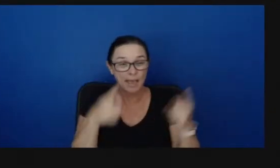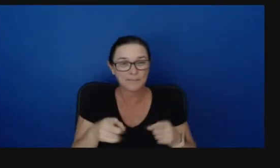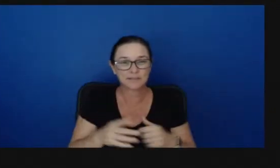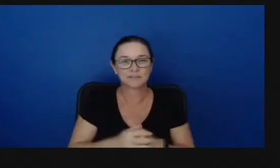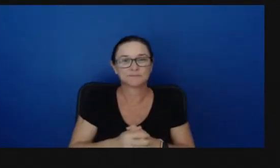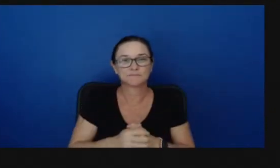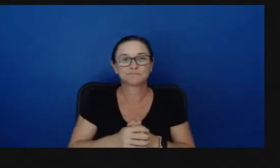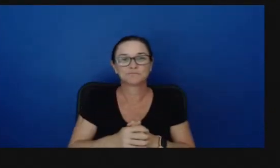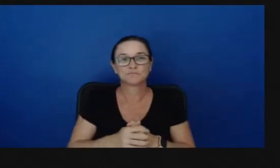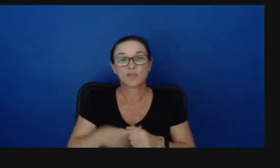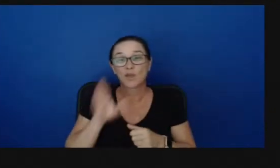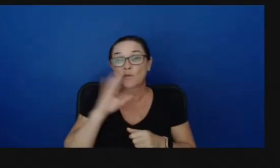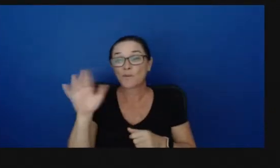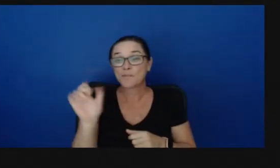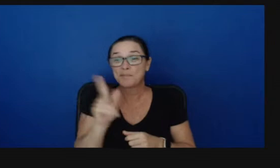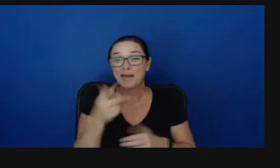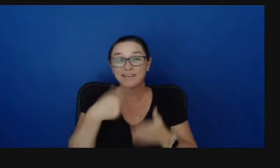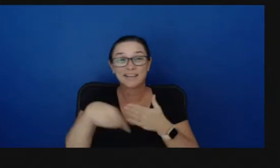we'll be back next week.